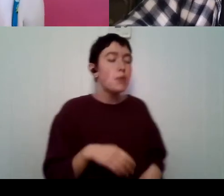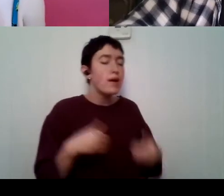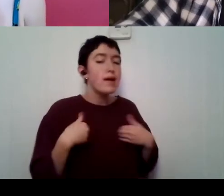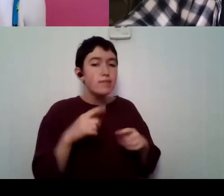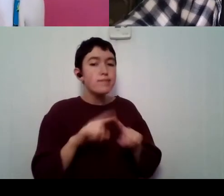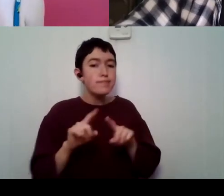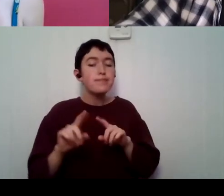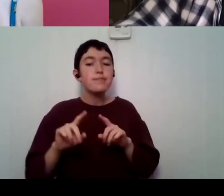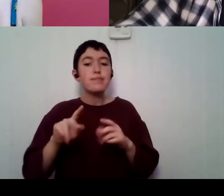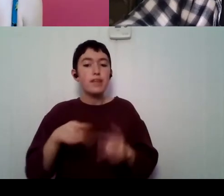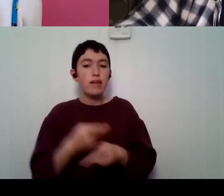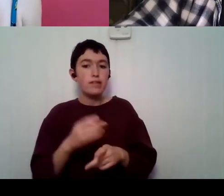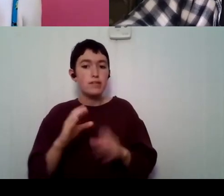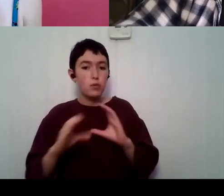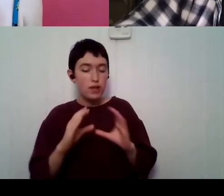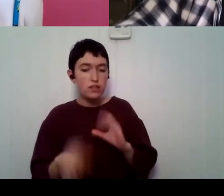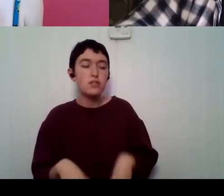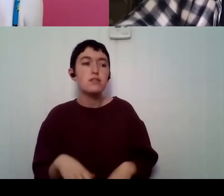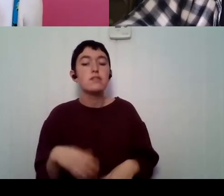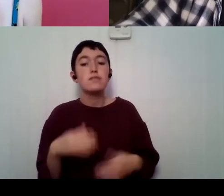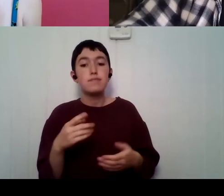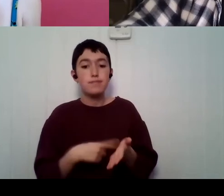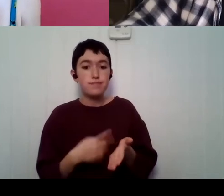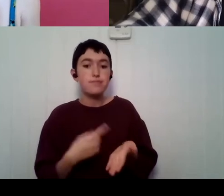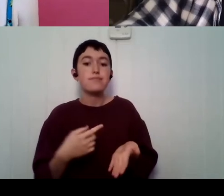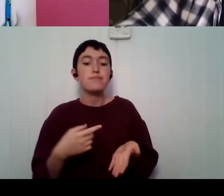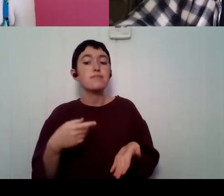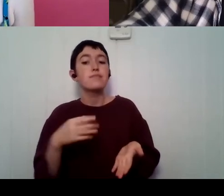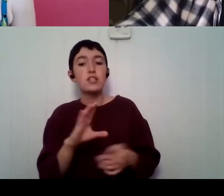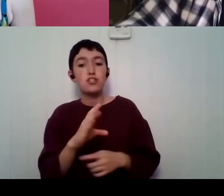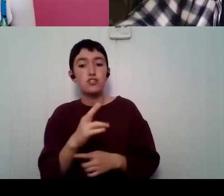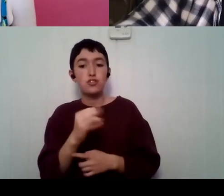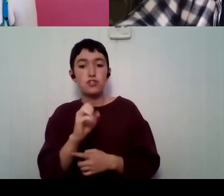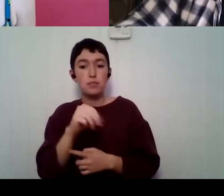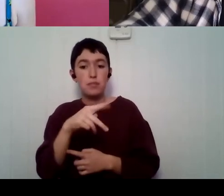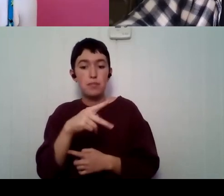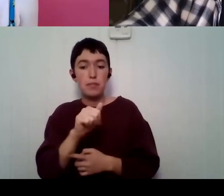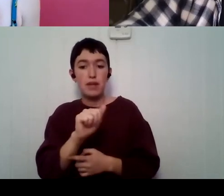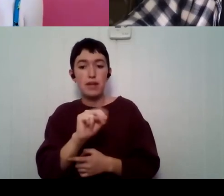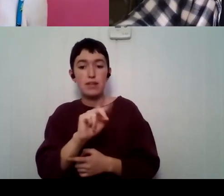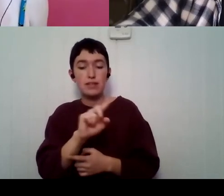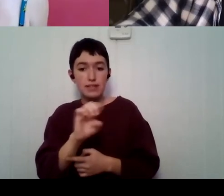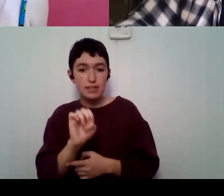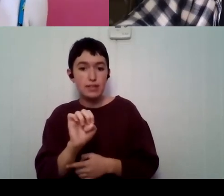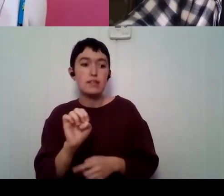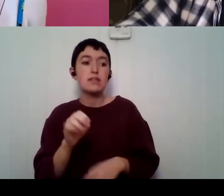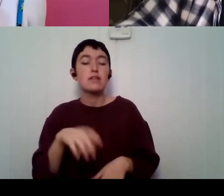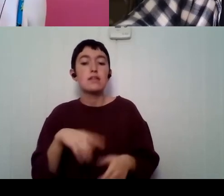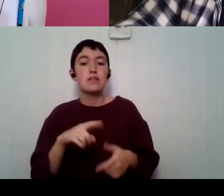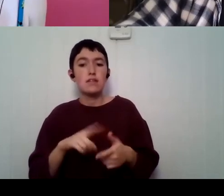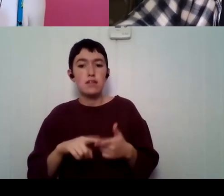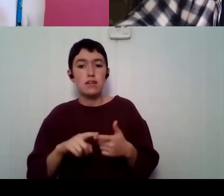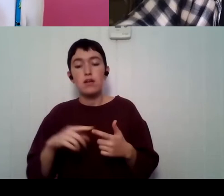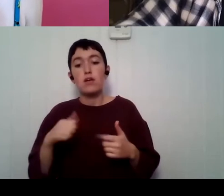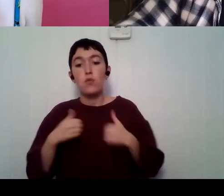have been cases where chimpanzees and gorillas have been taught, certain amount of sign language, especially gorillas, usually pretty basic